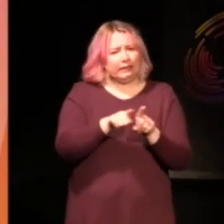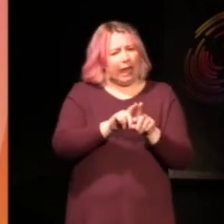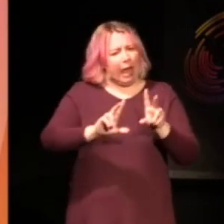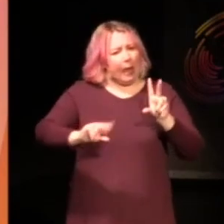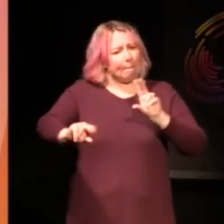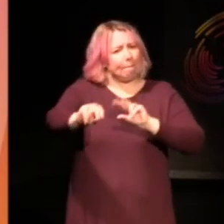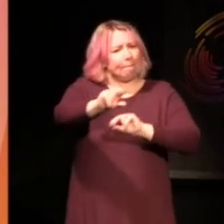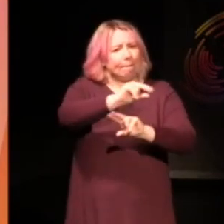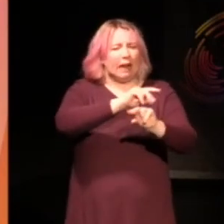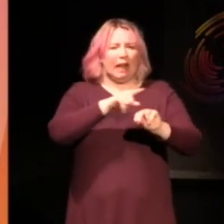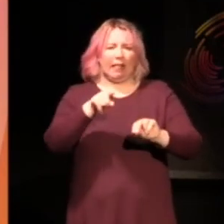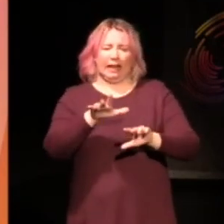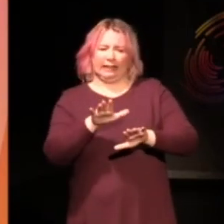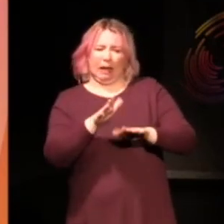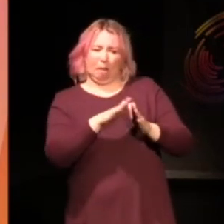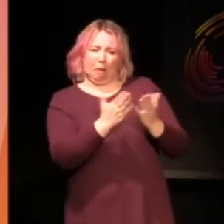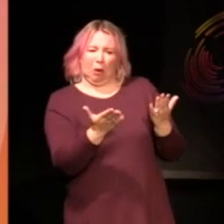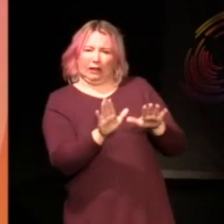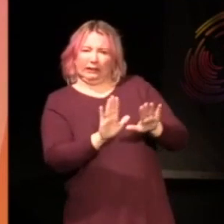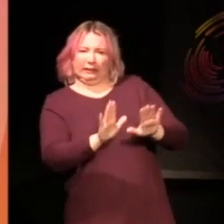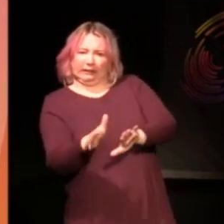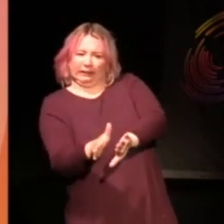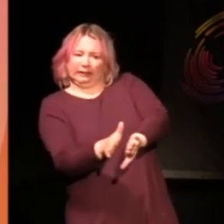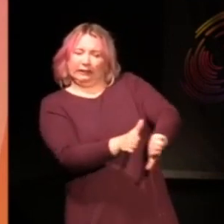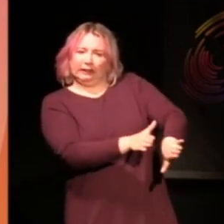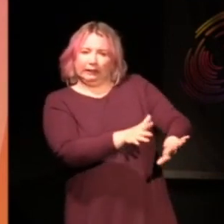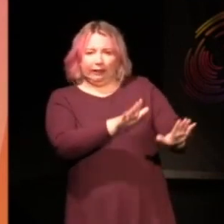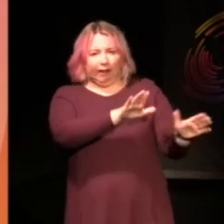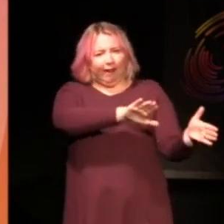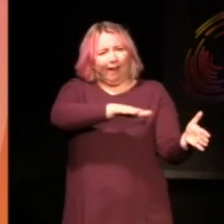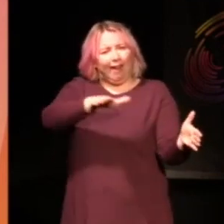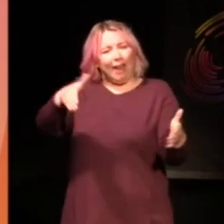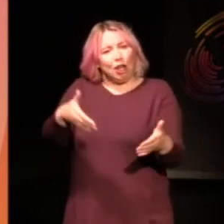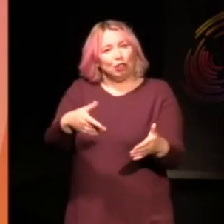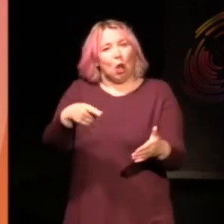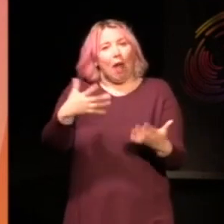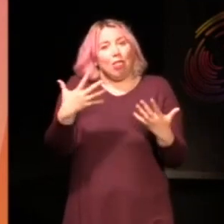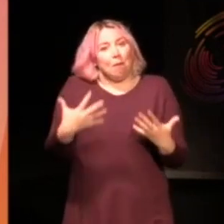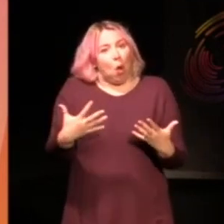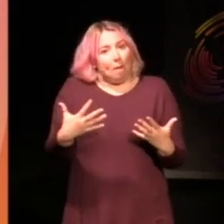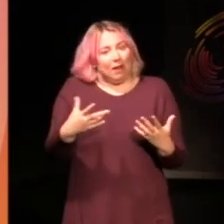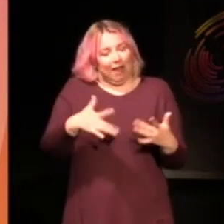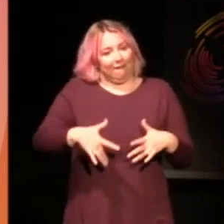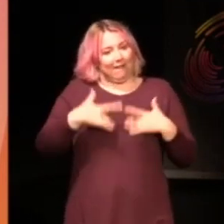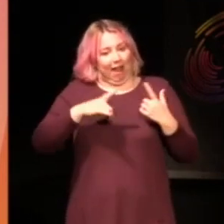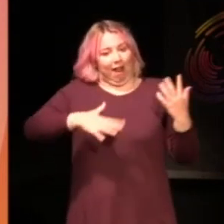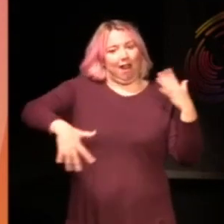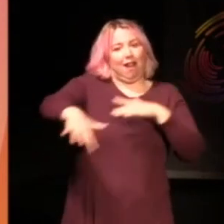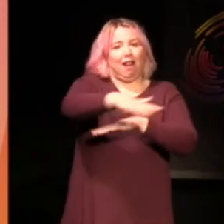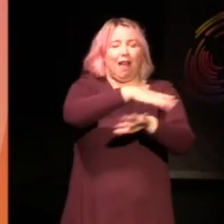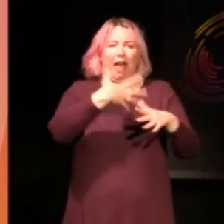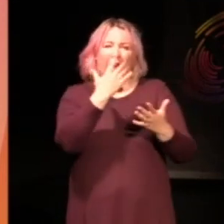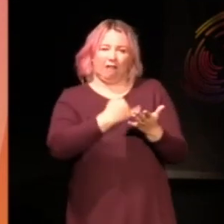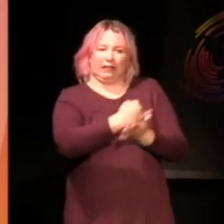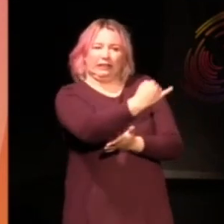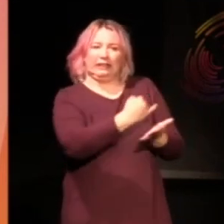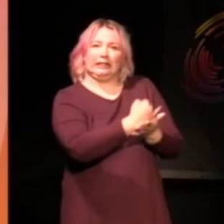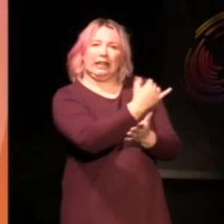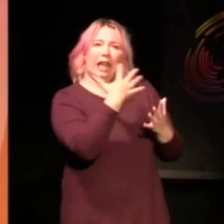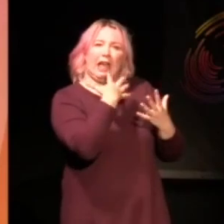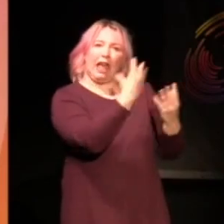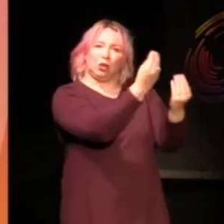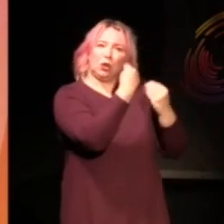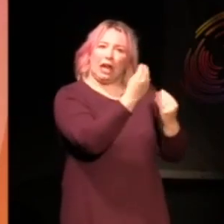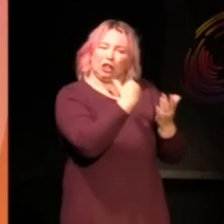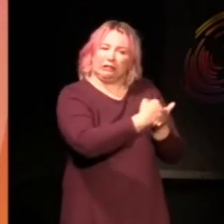different echoes of the same discourse. So there's an anti-intellectual trend within populism that I find very dangerous. And I really want